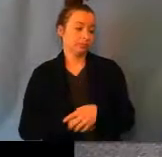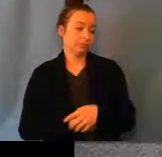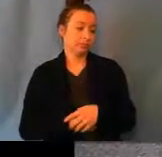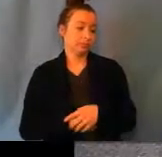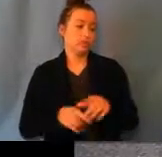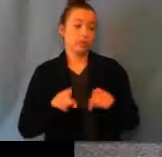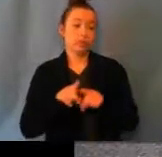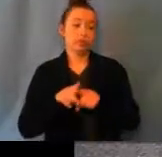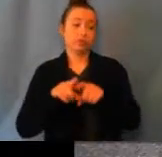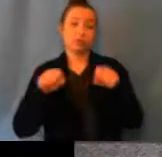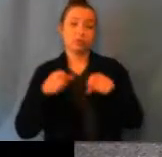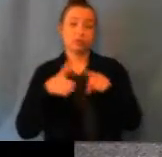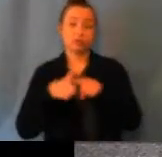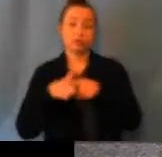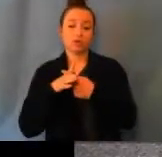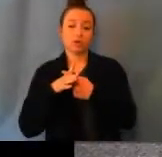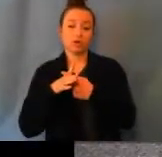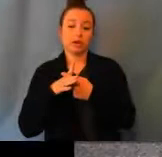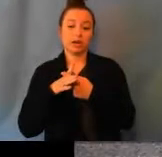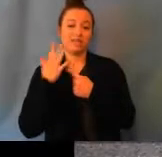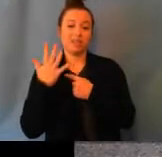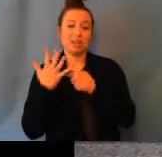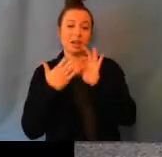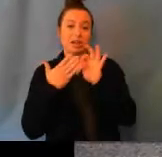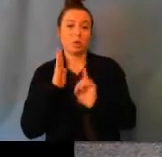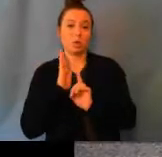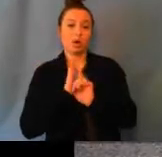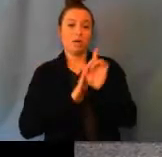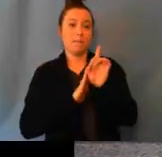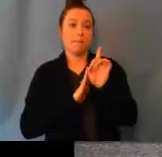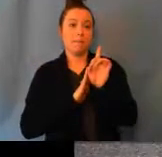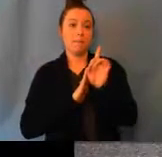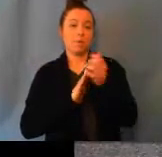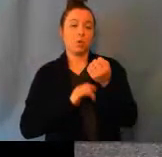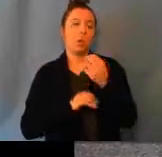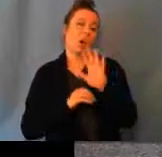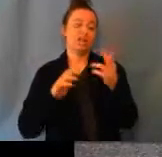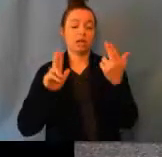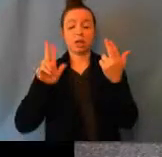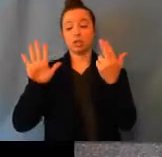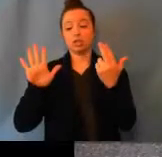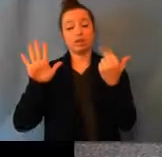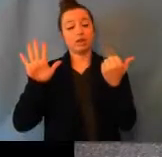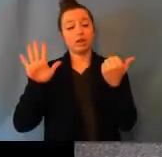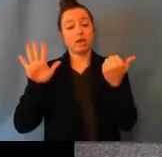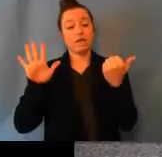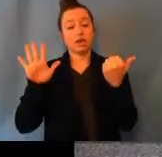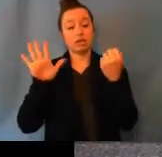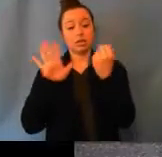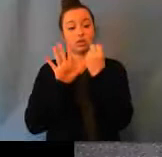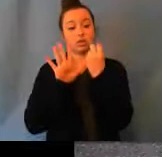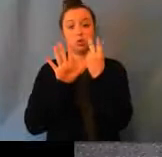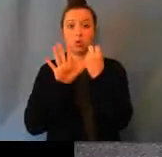I could also start at 5 and count up. So I could say 5, and I would hold that in my head and count until I